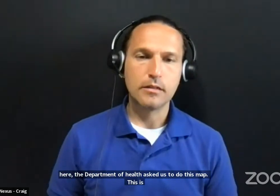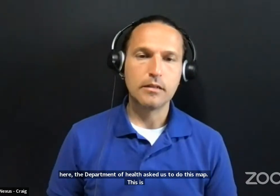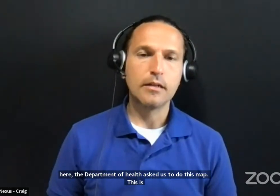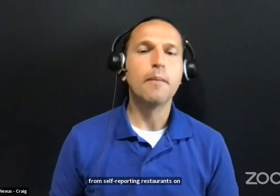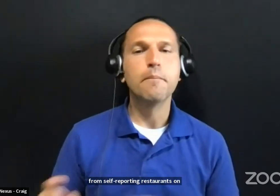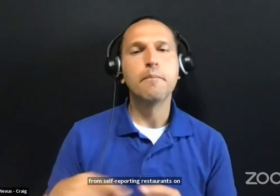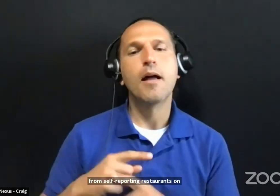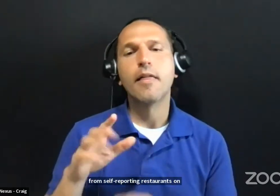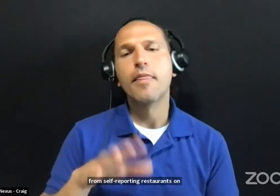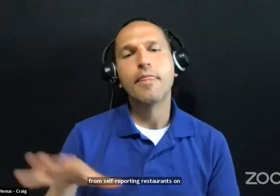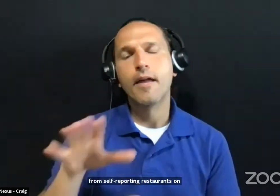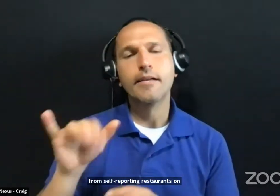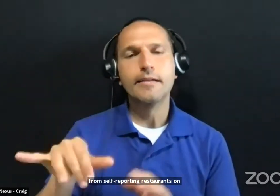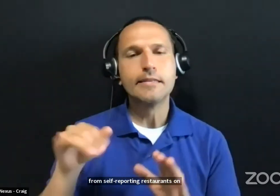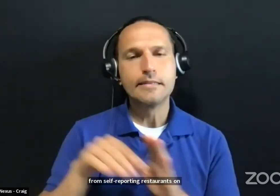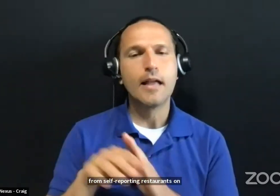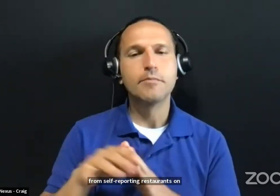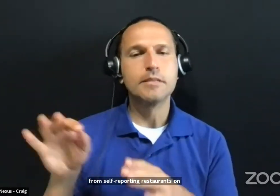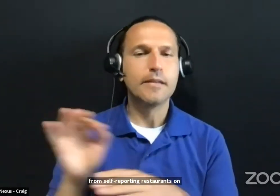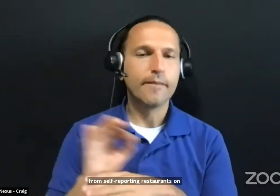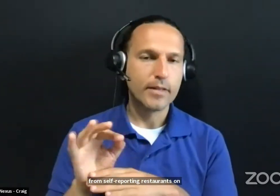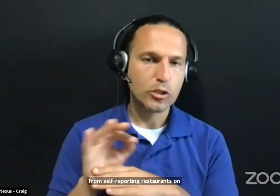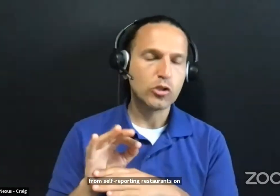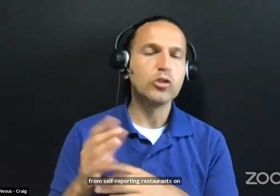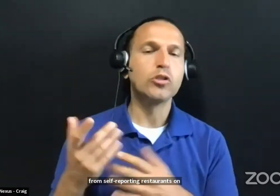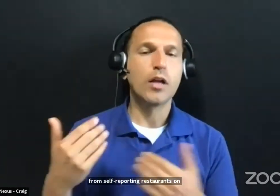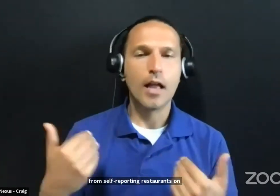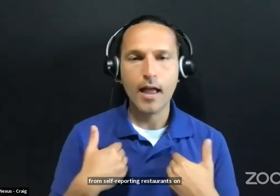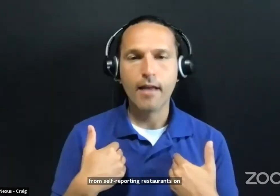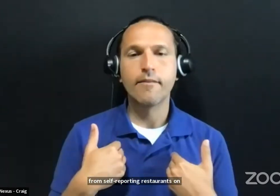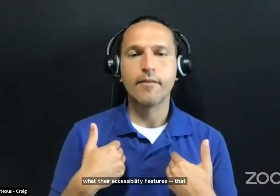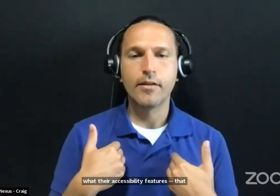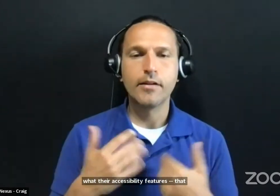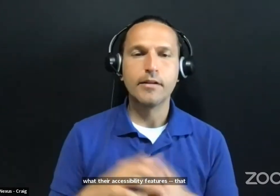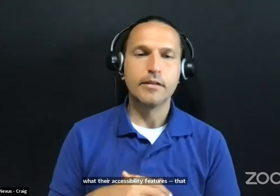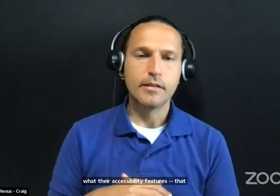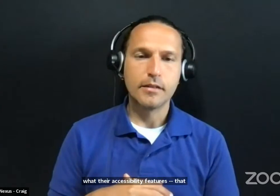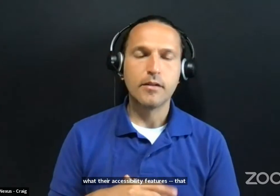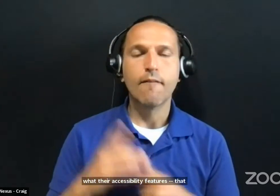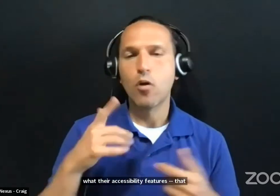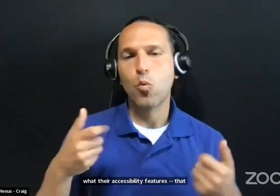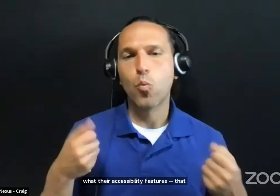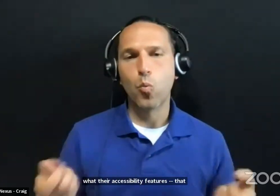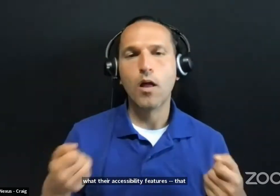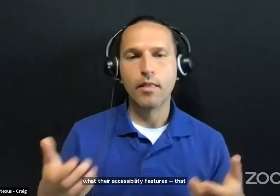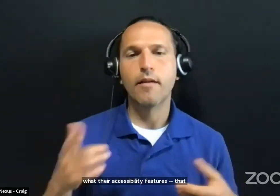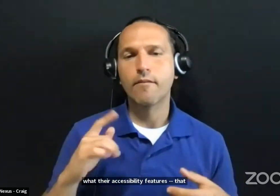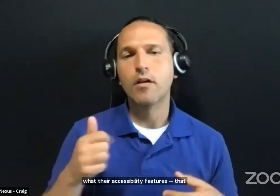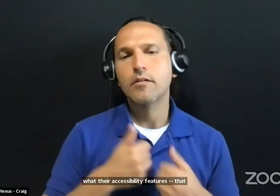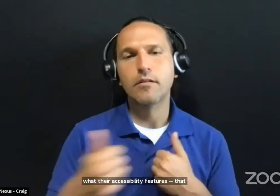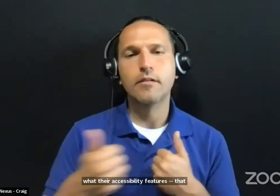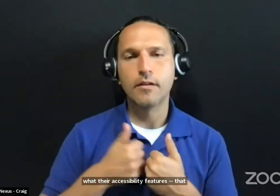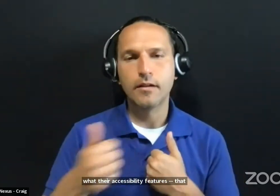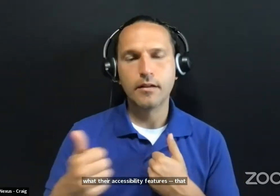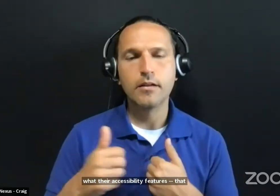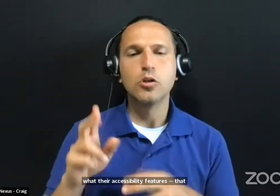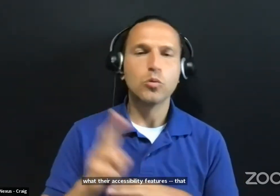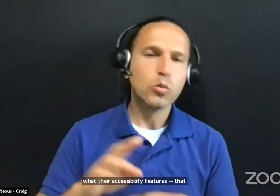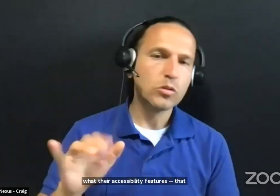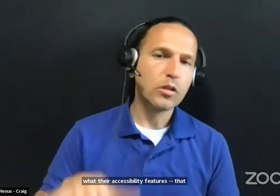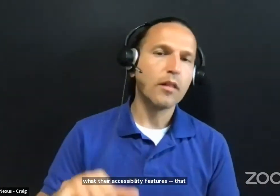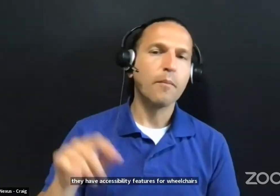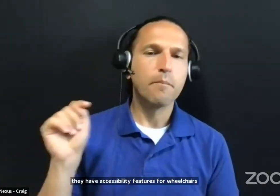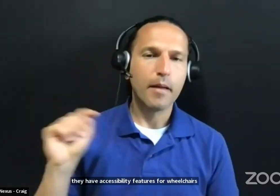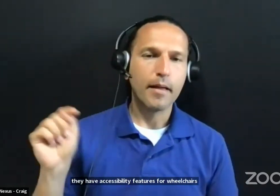their accessibility features, that they have accessibility features for wheelchairs to get in and out of the place, use the restroom, and so